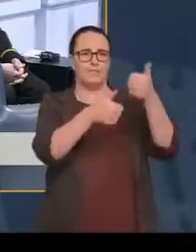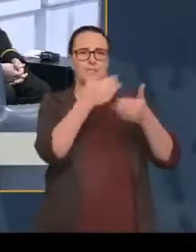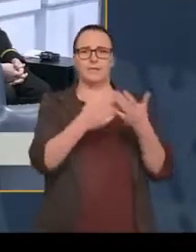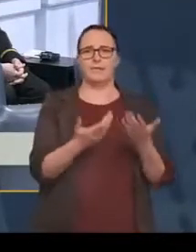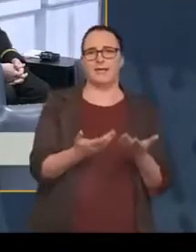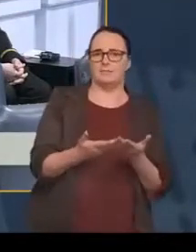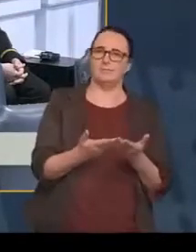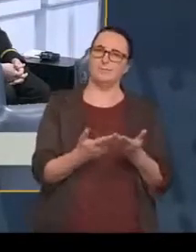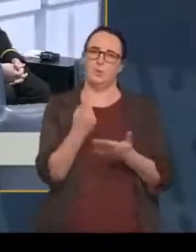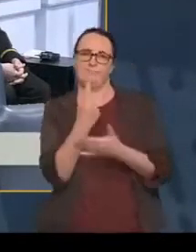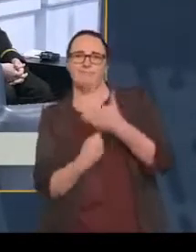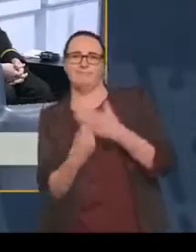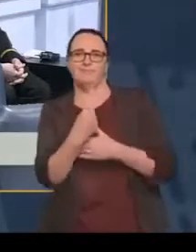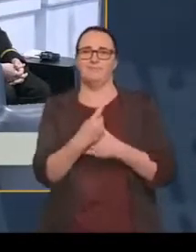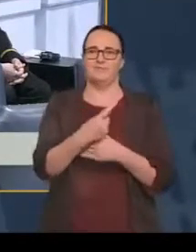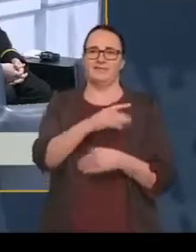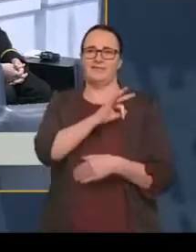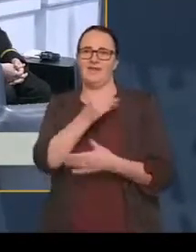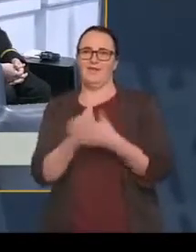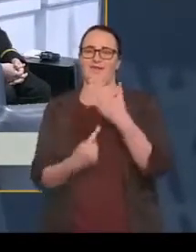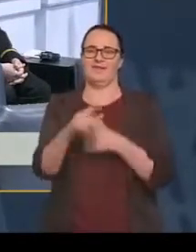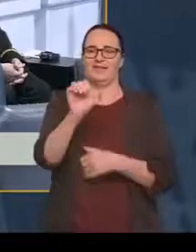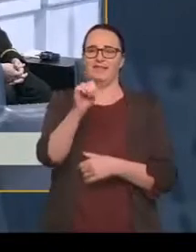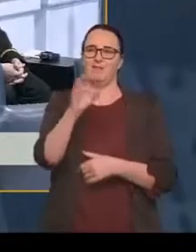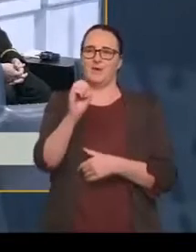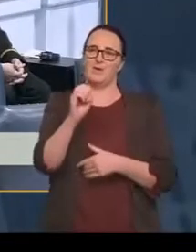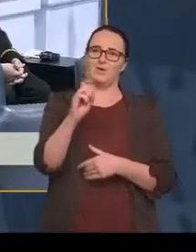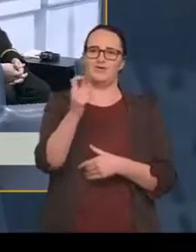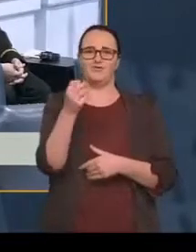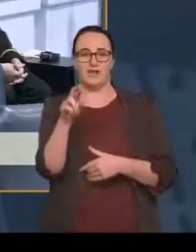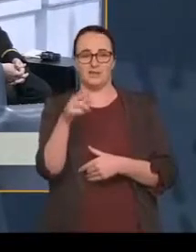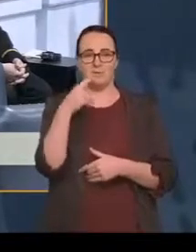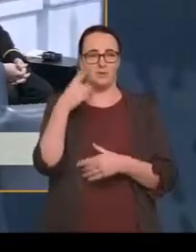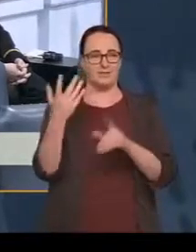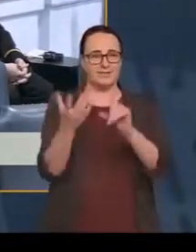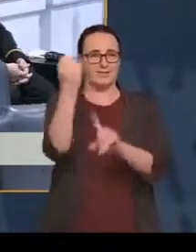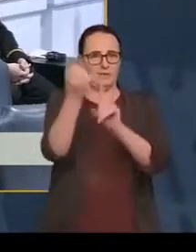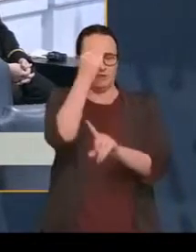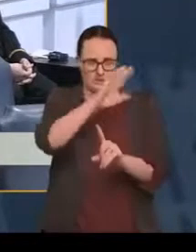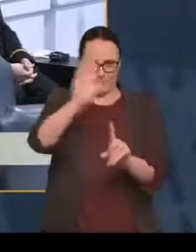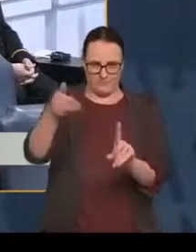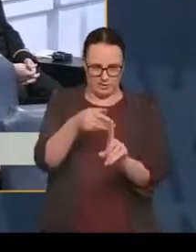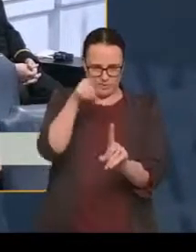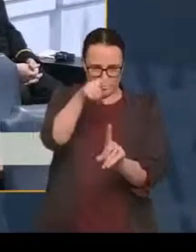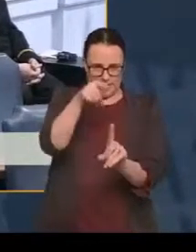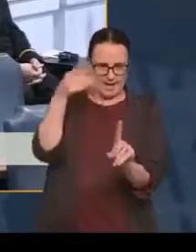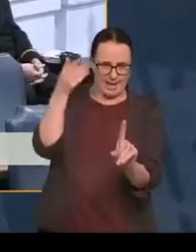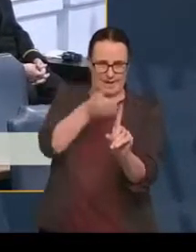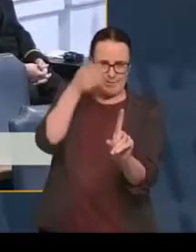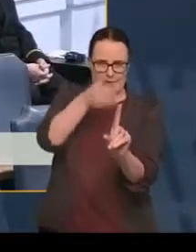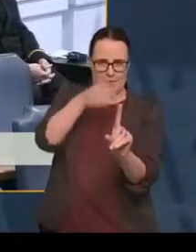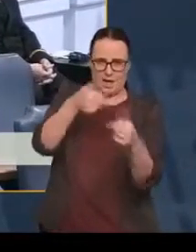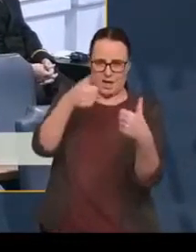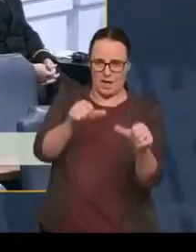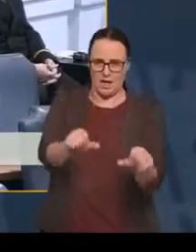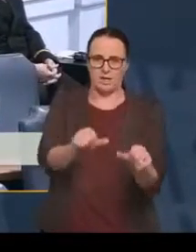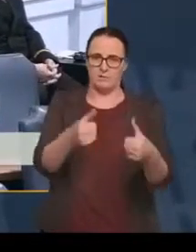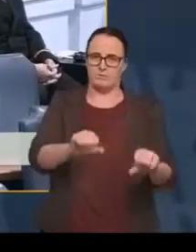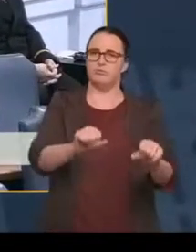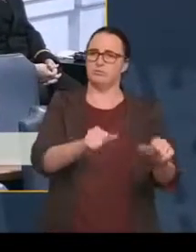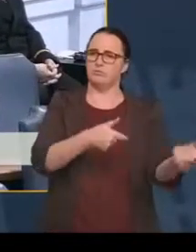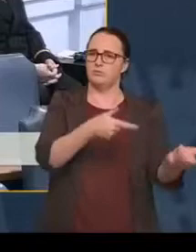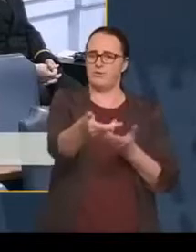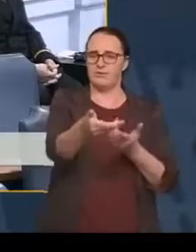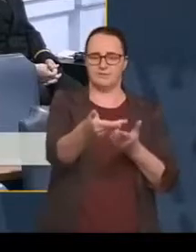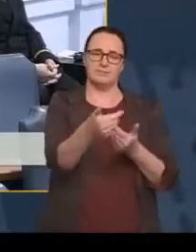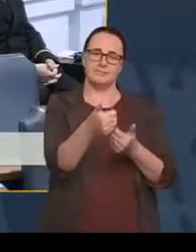Some might call him a bit of a sole trader, but that's how he achieves things, because he stays on message and he delivers. And I say all